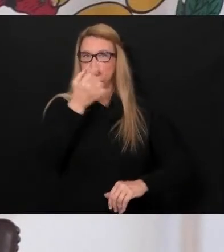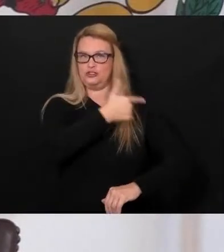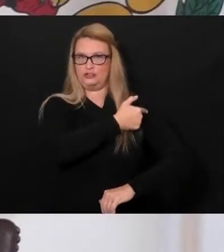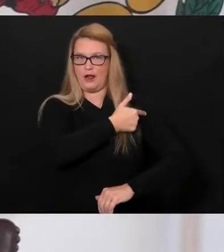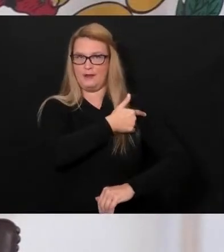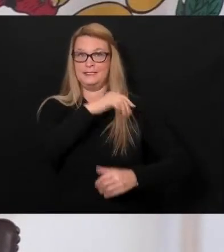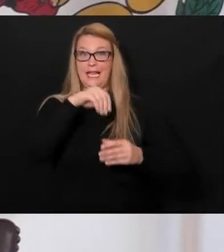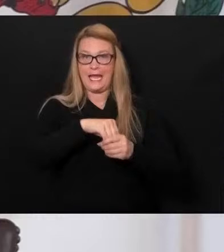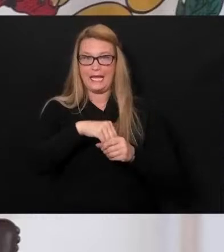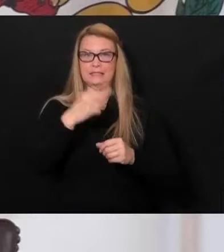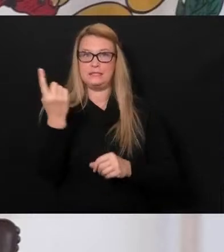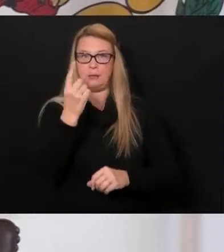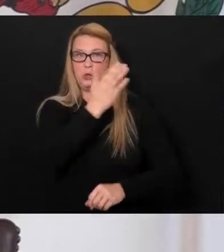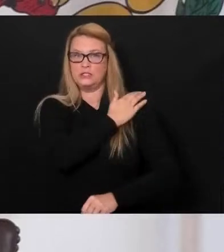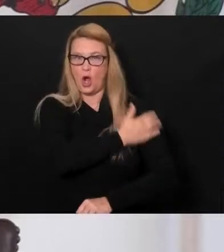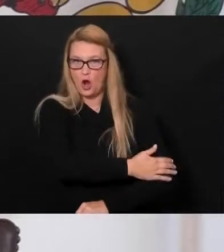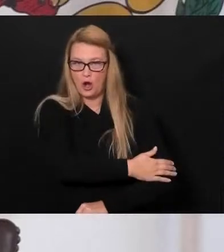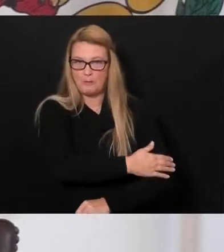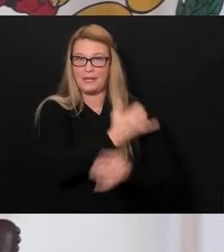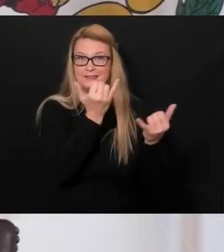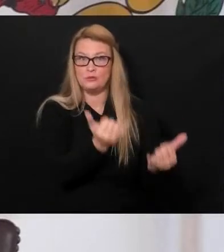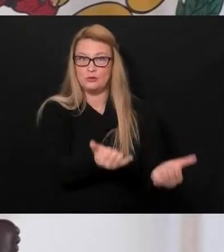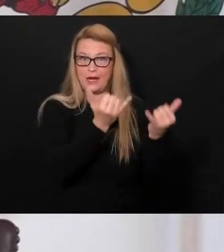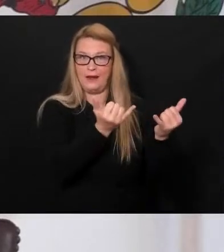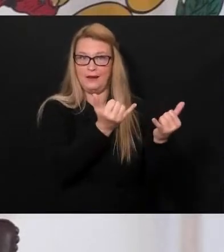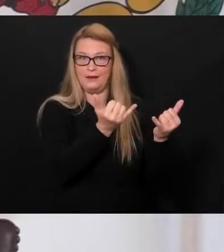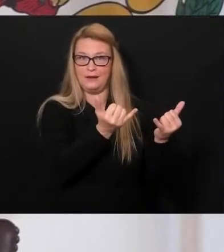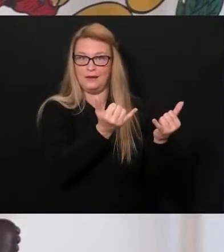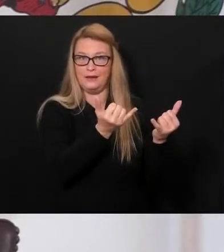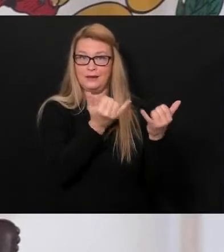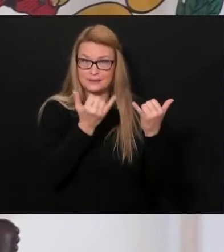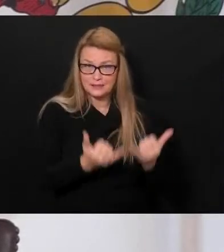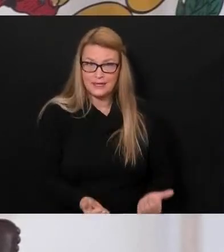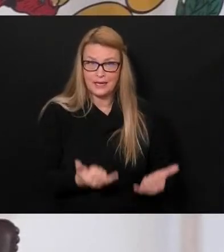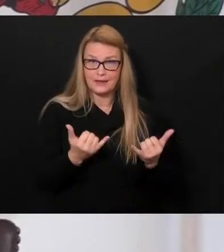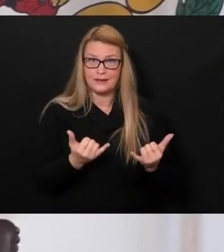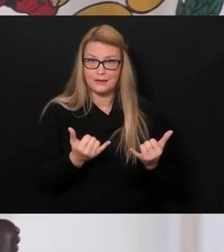in somebody's arm today. Today.